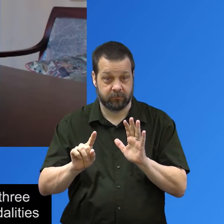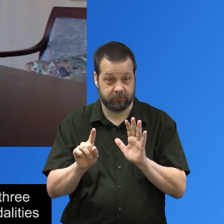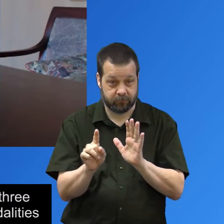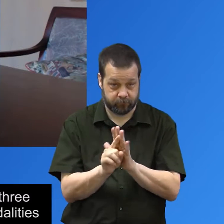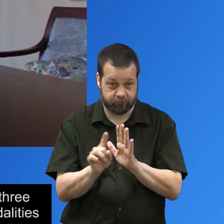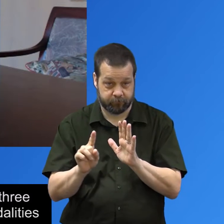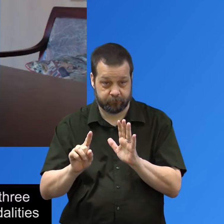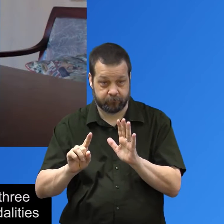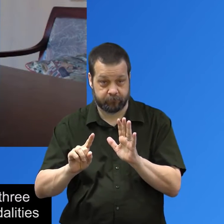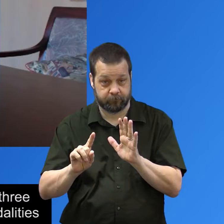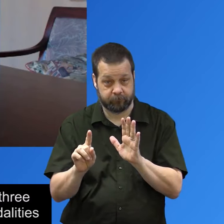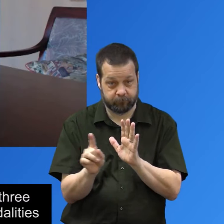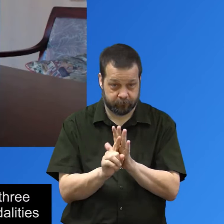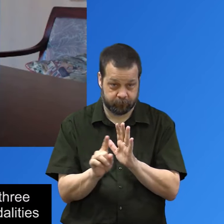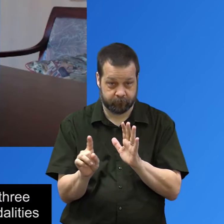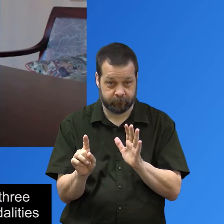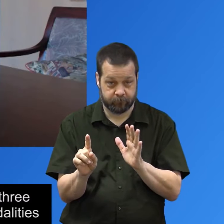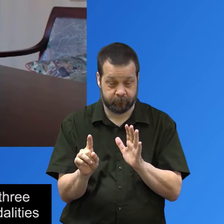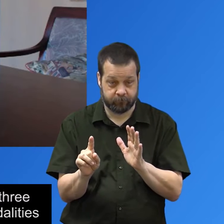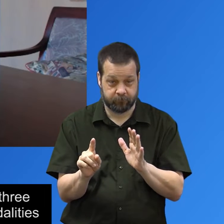sound,